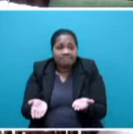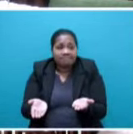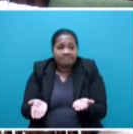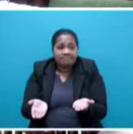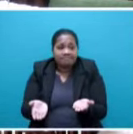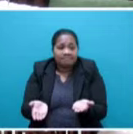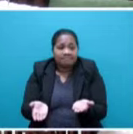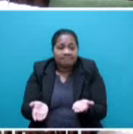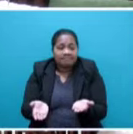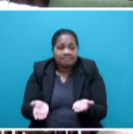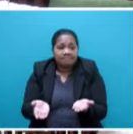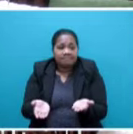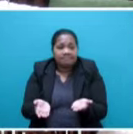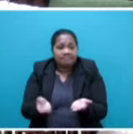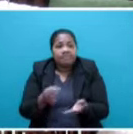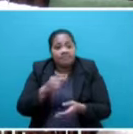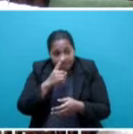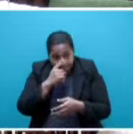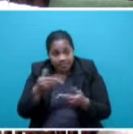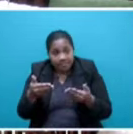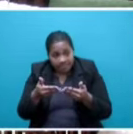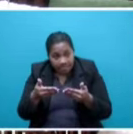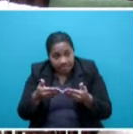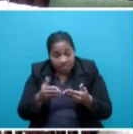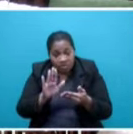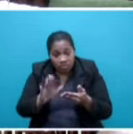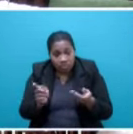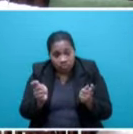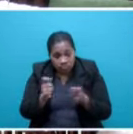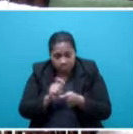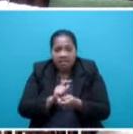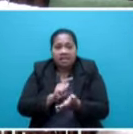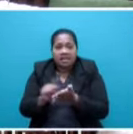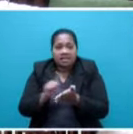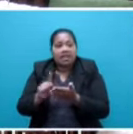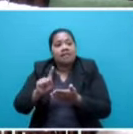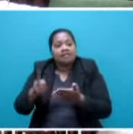Order. You can introduce your amendment later. Let's complete this debate.